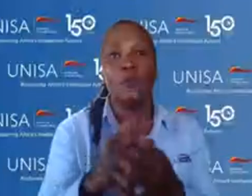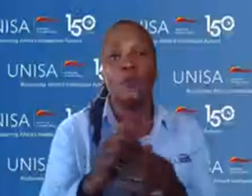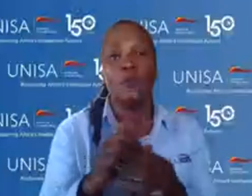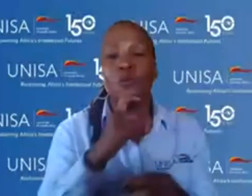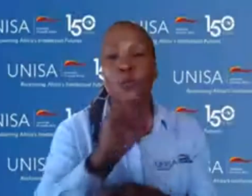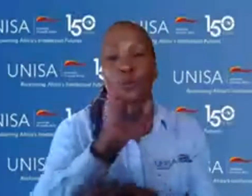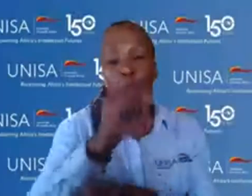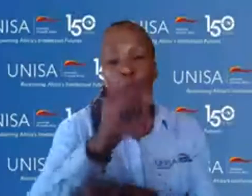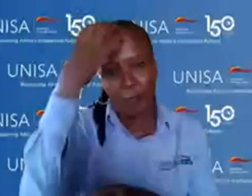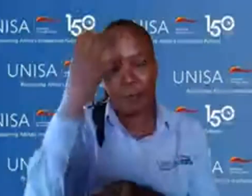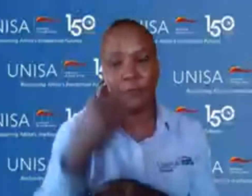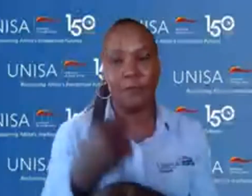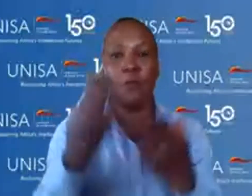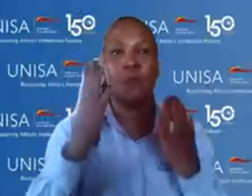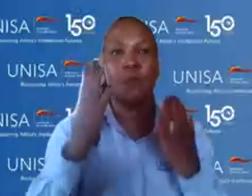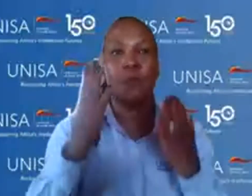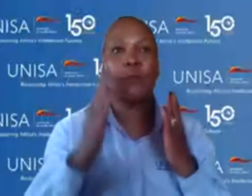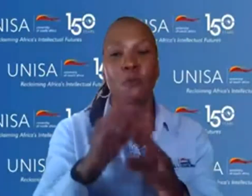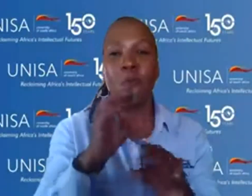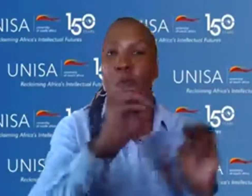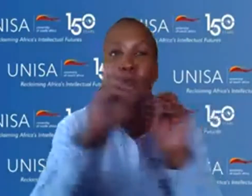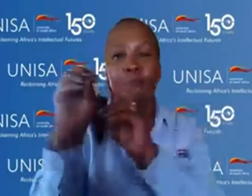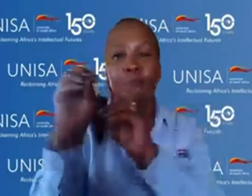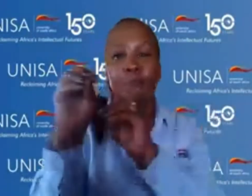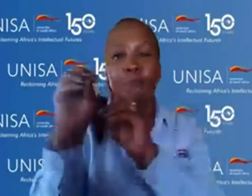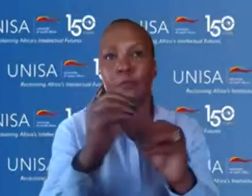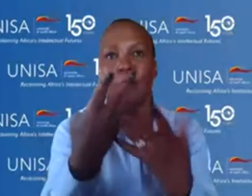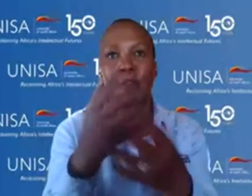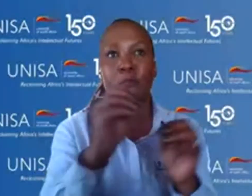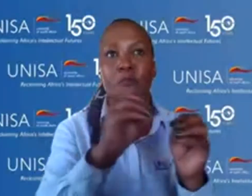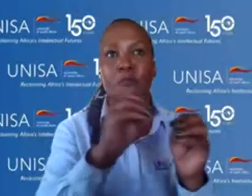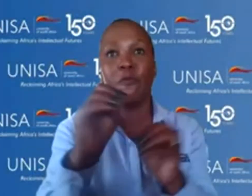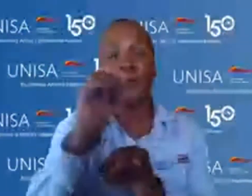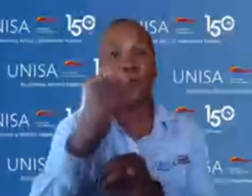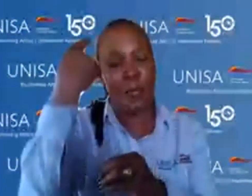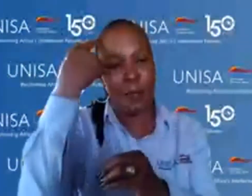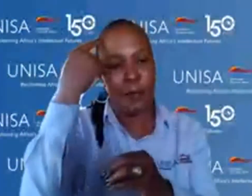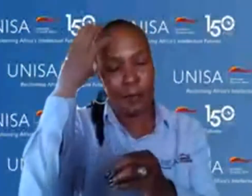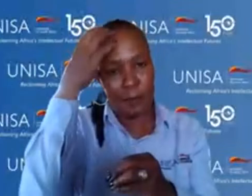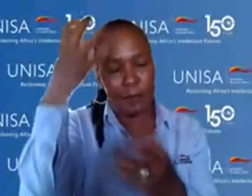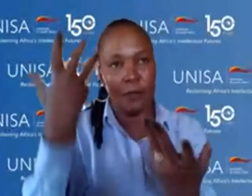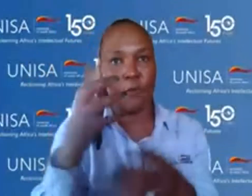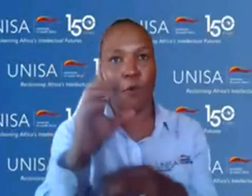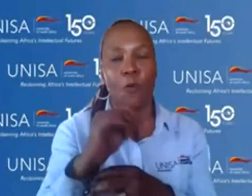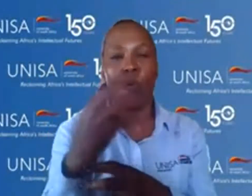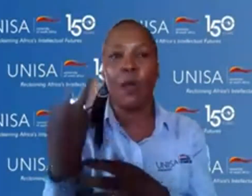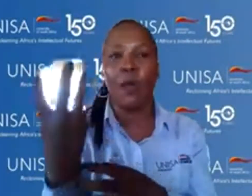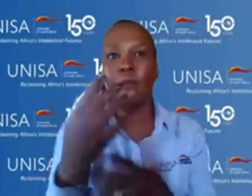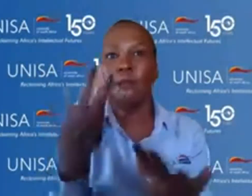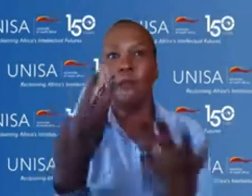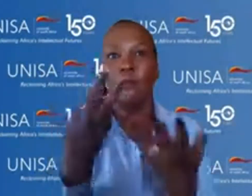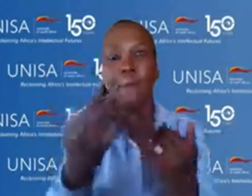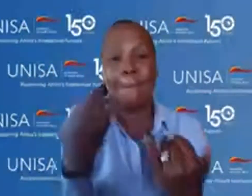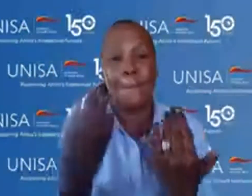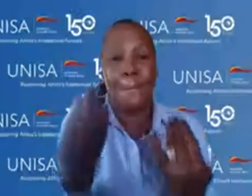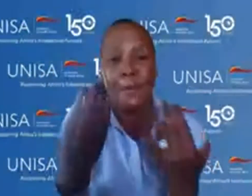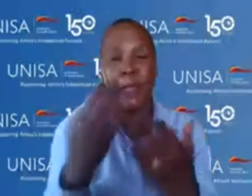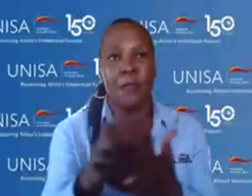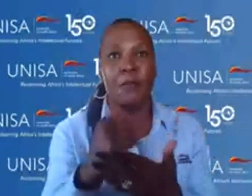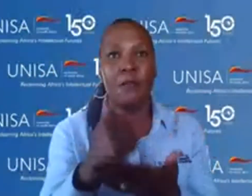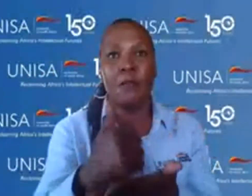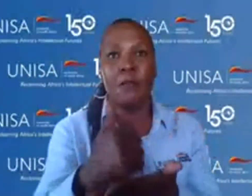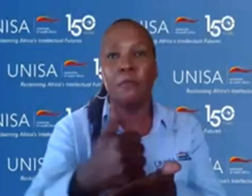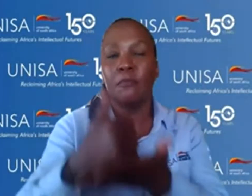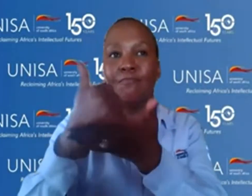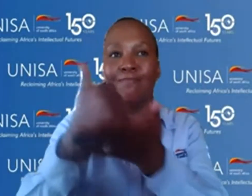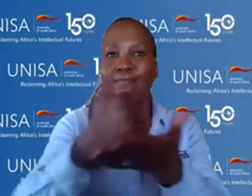move. And by moving your head or your arm, you could move the mouse on the screen, and